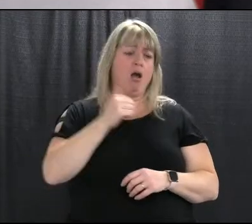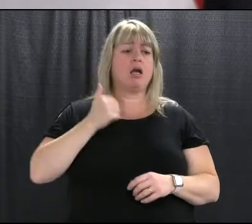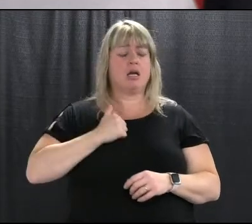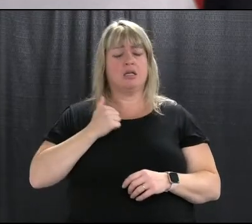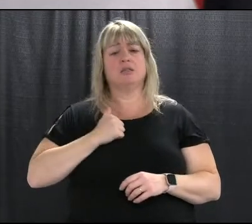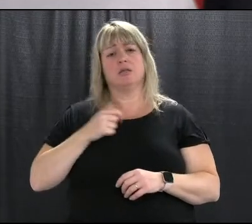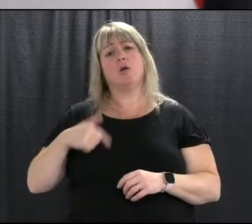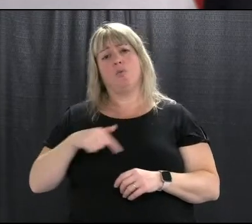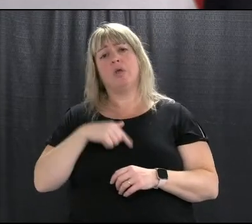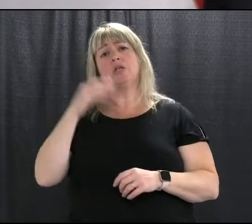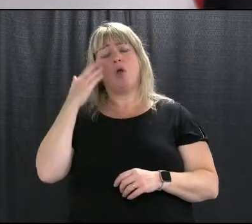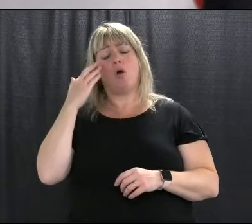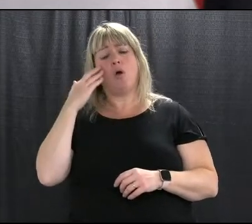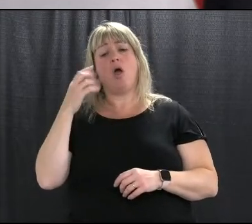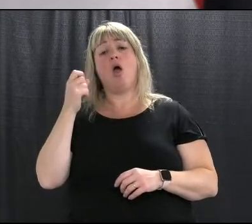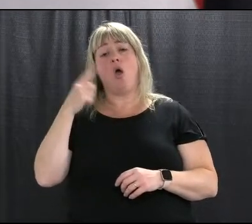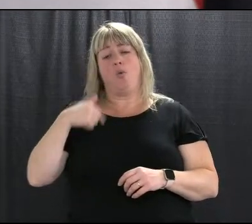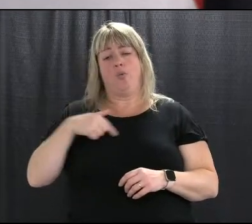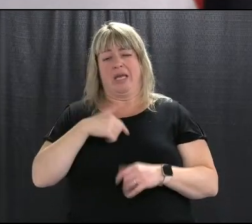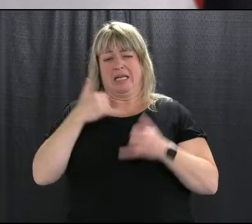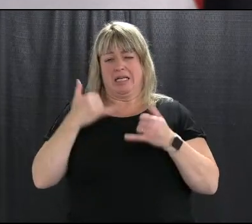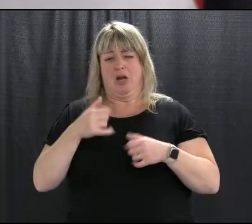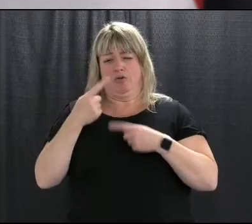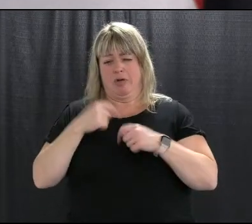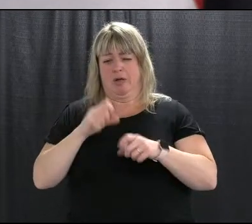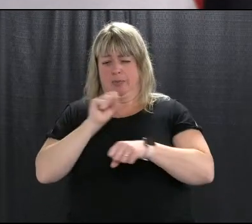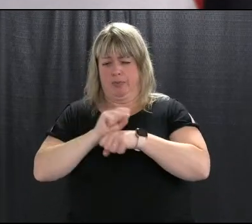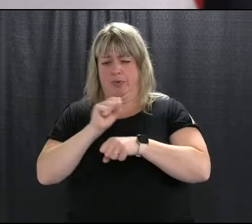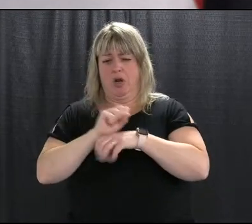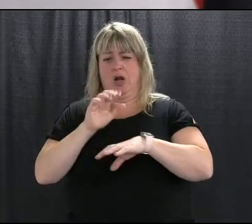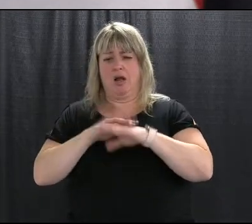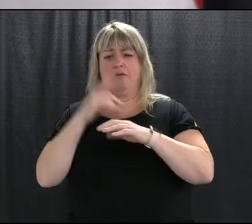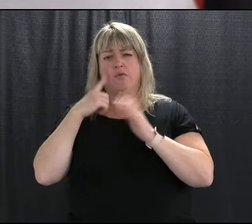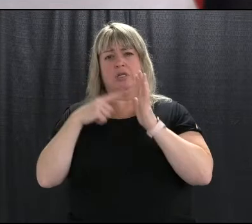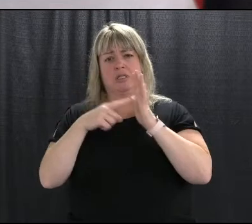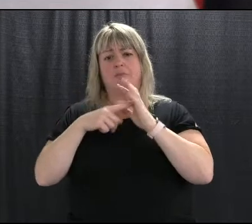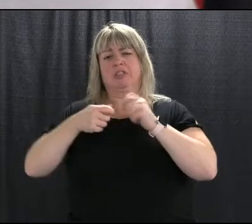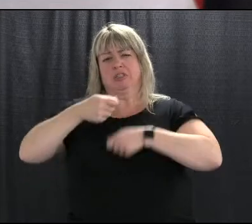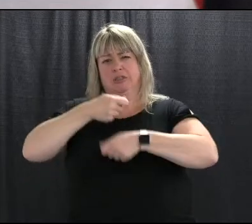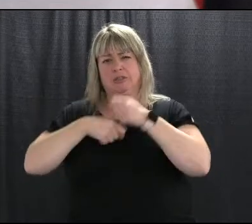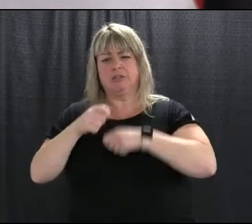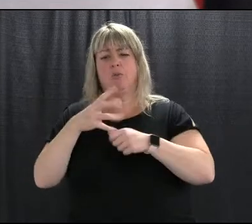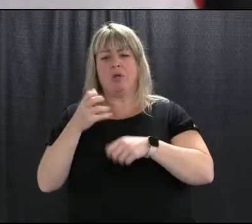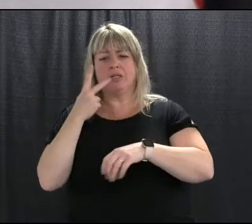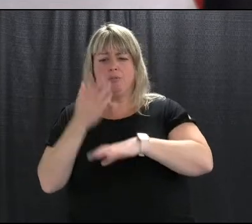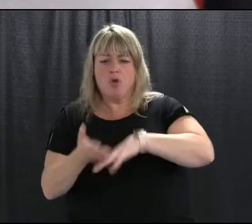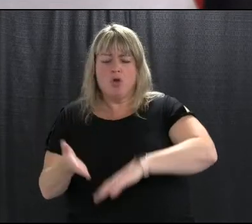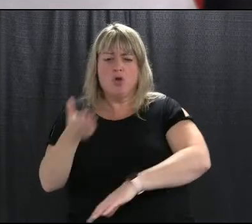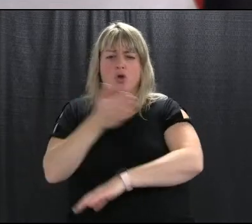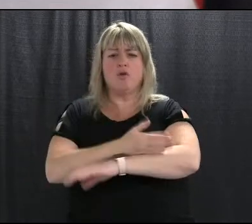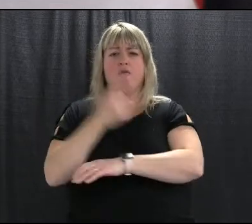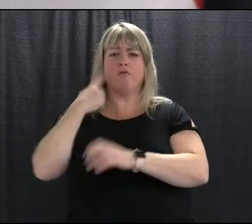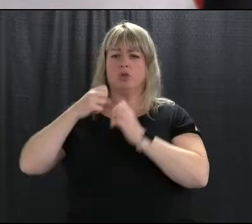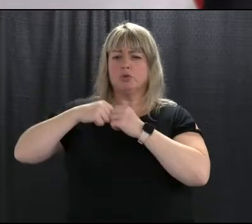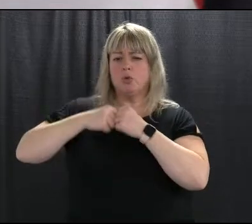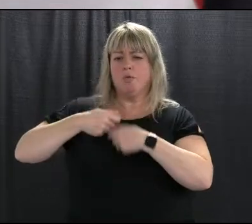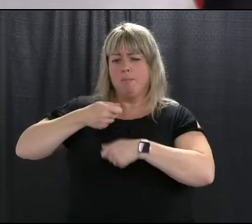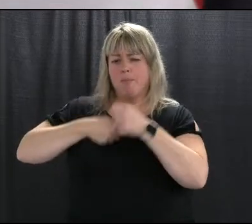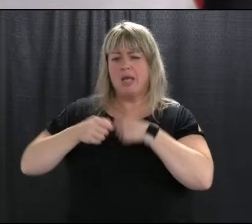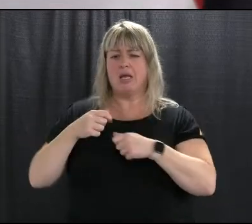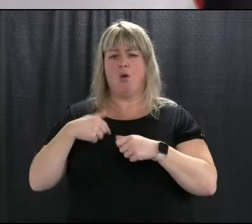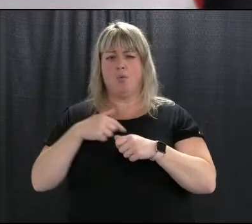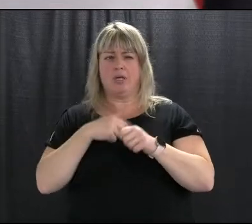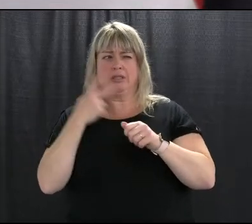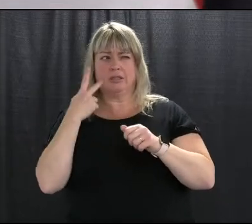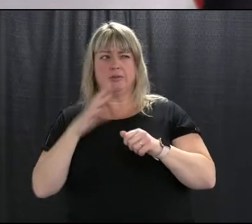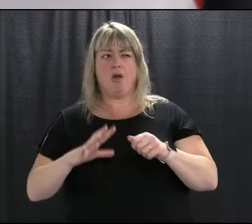us. So we're anchoring our efforts in improving joint replacements on those particular metrics. And